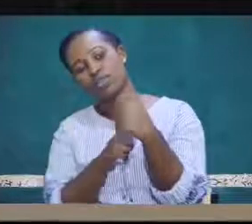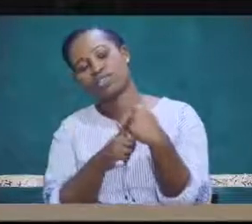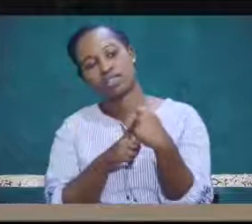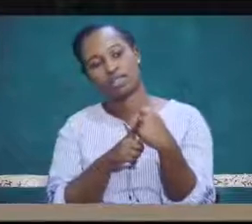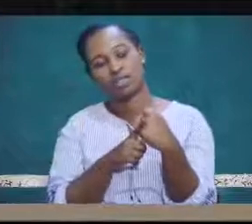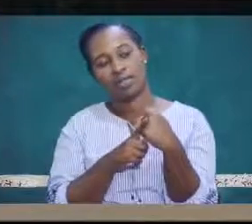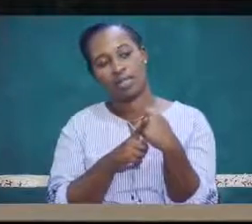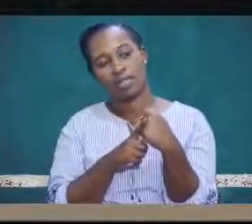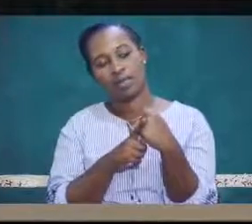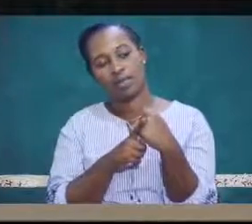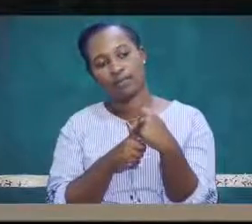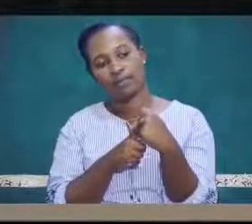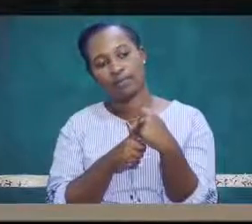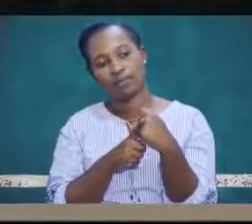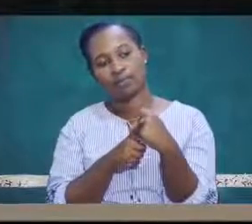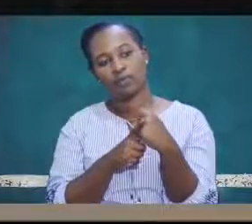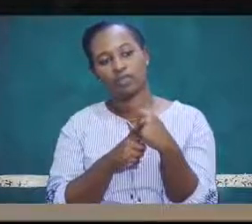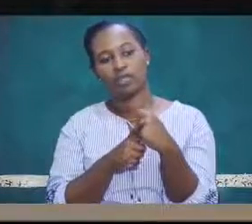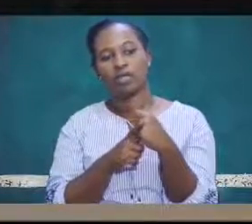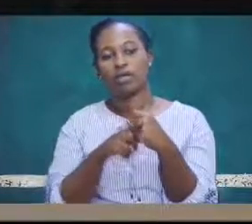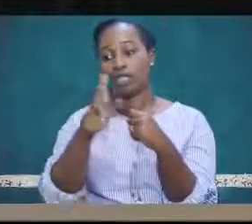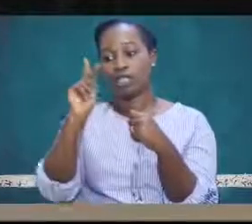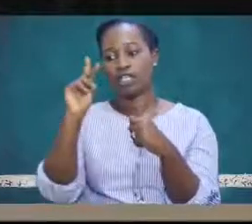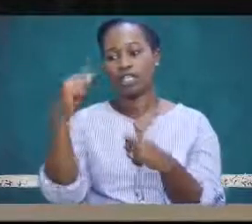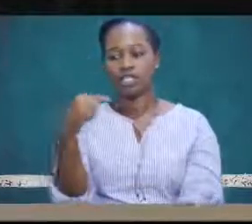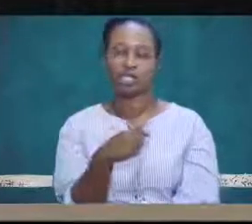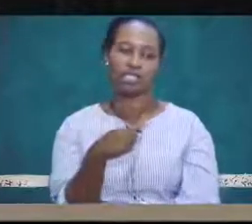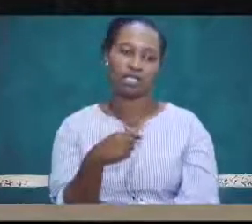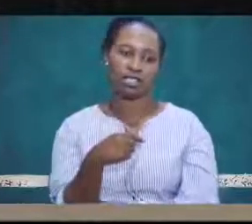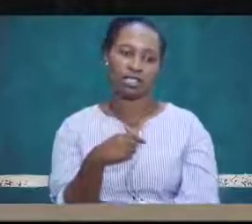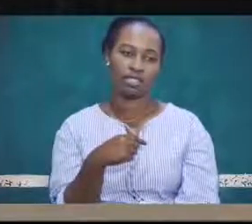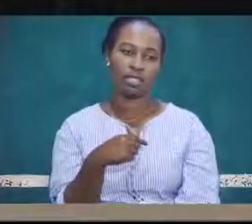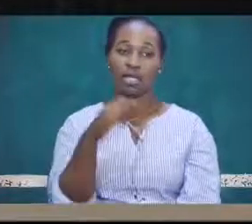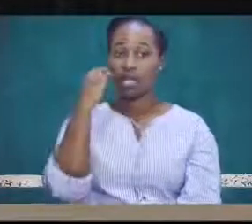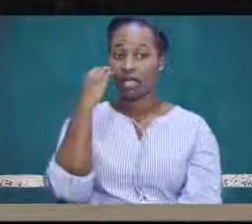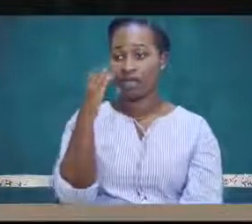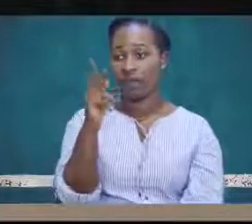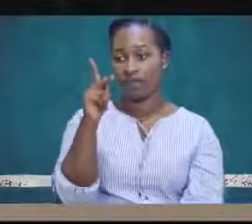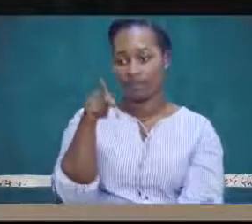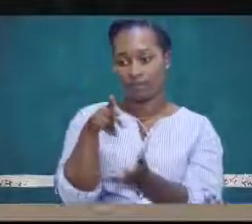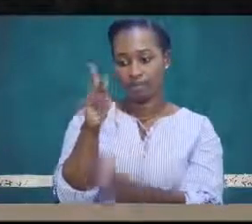And we are expressing them in terms of kilograms. So when the price